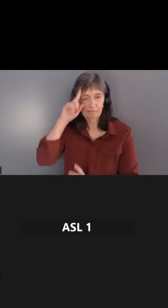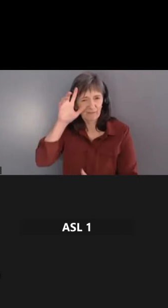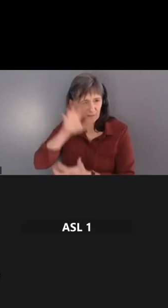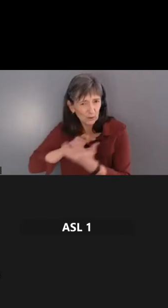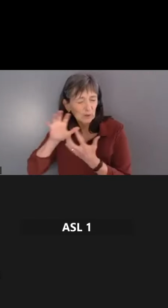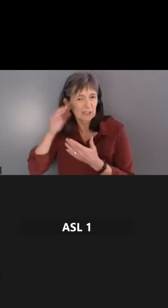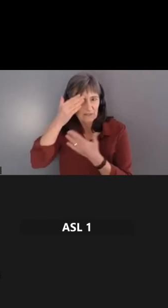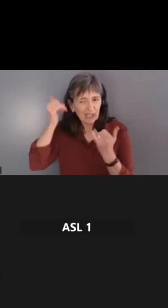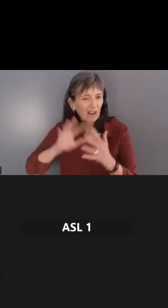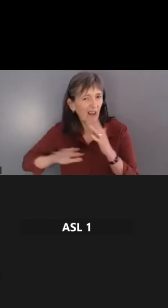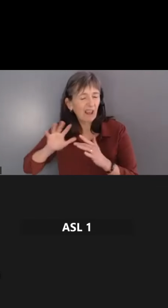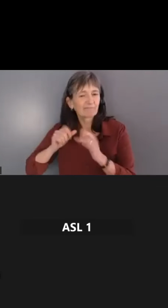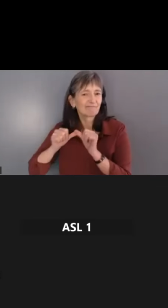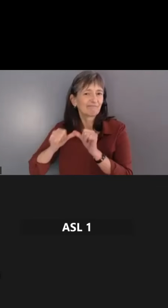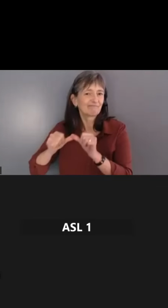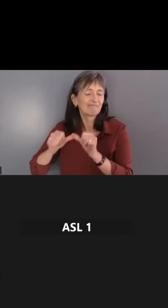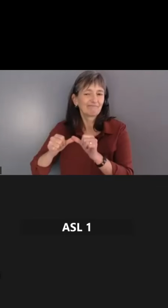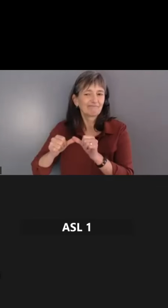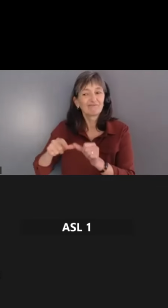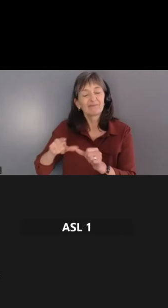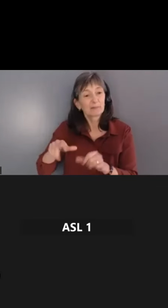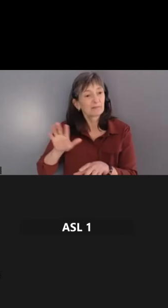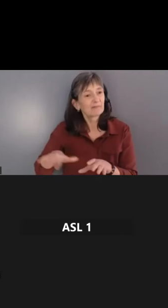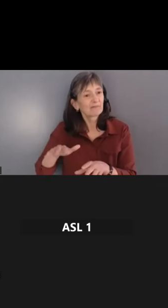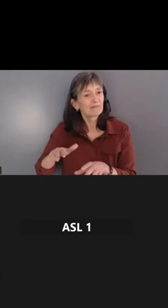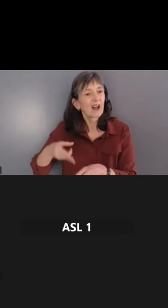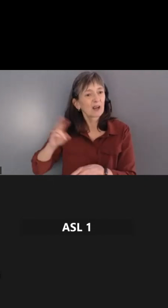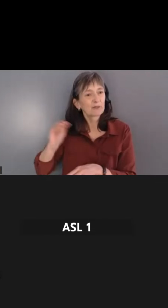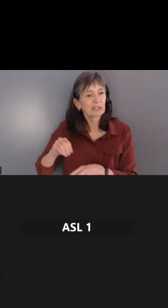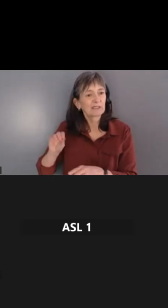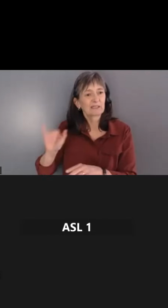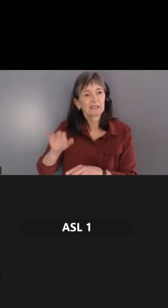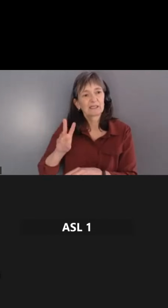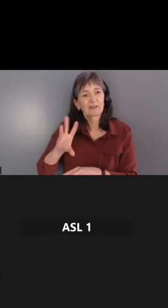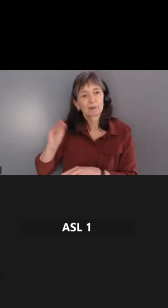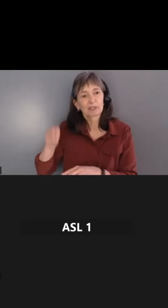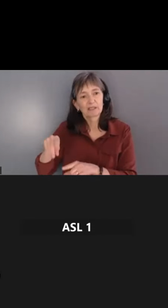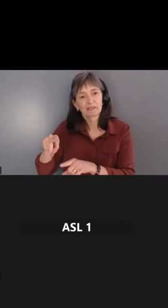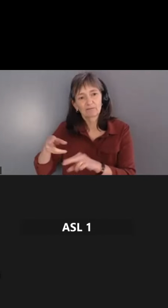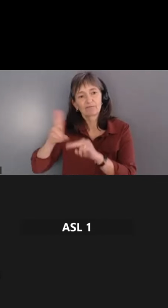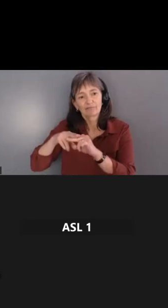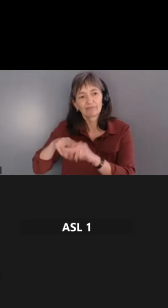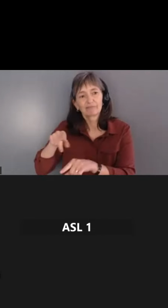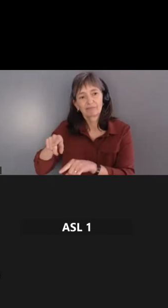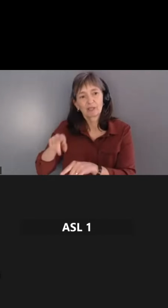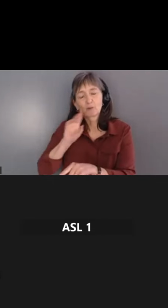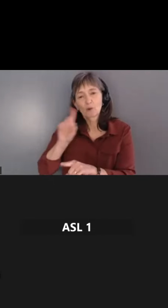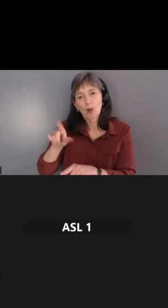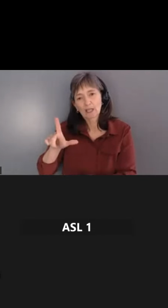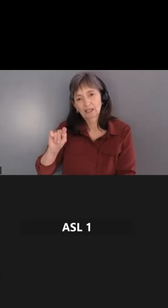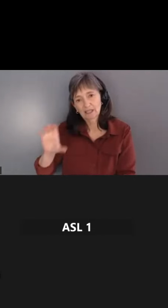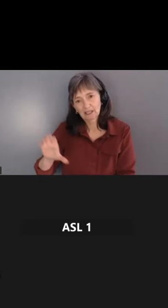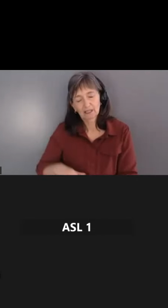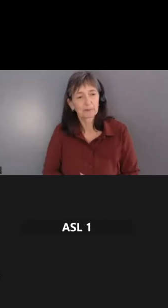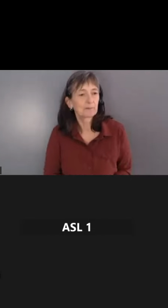care home residents are living with a diagnosis of dementia. So given the role that dementia plays in leading older adults to